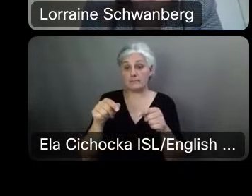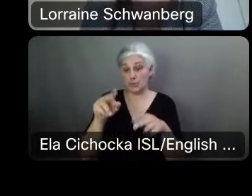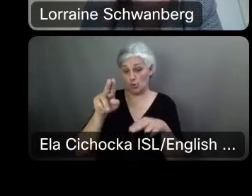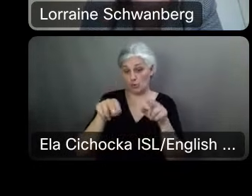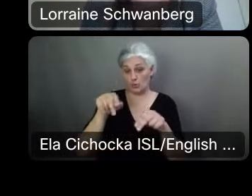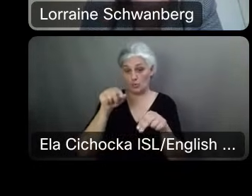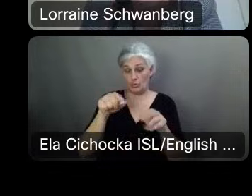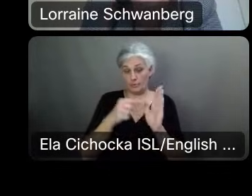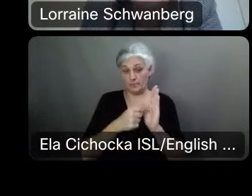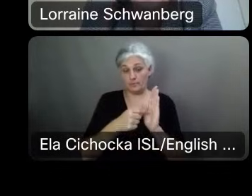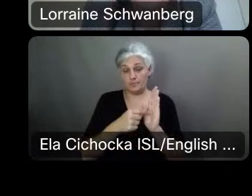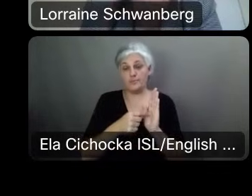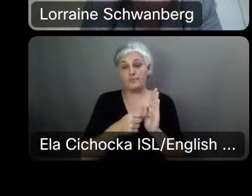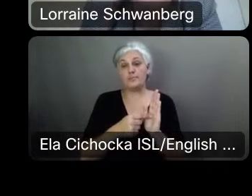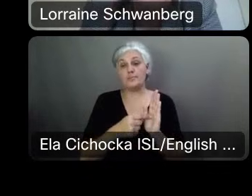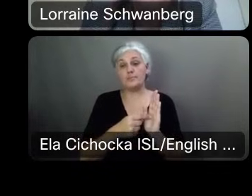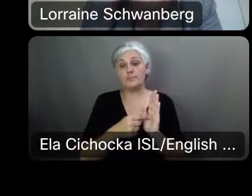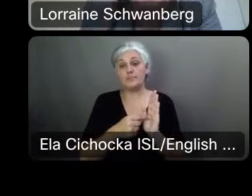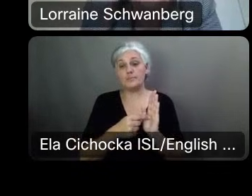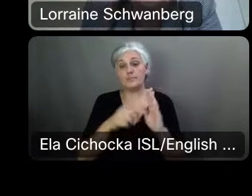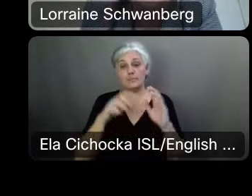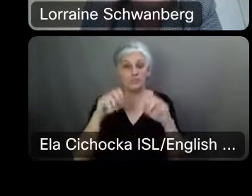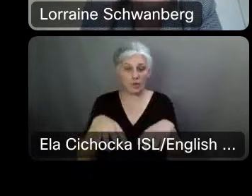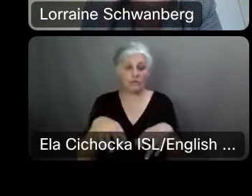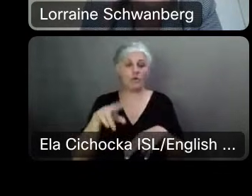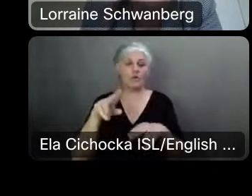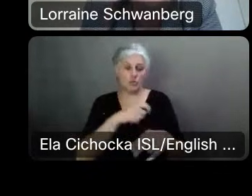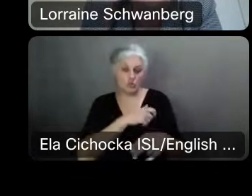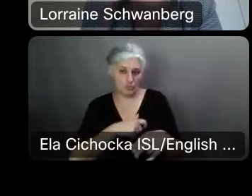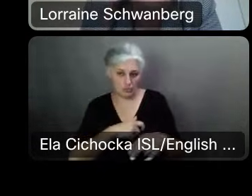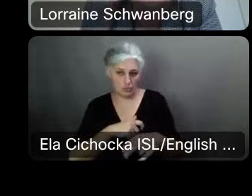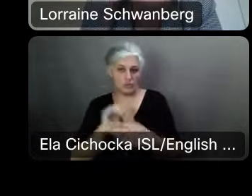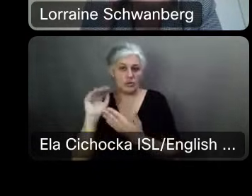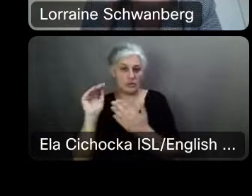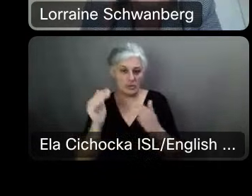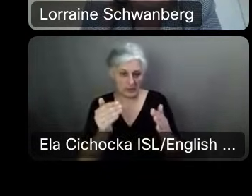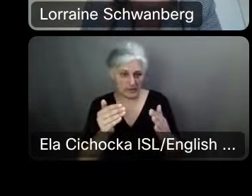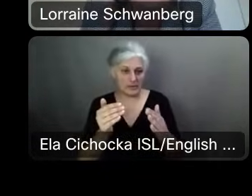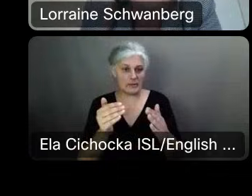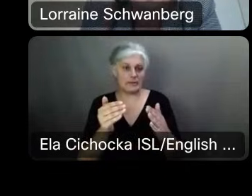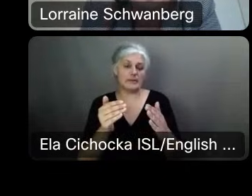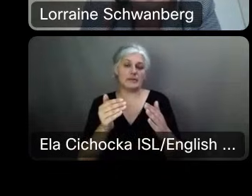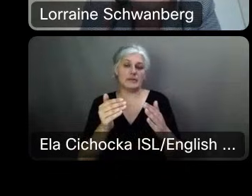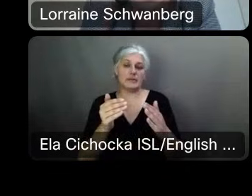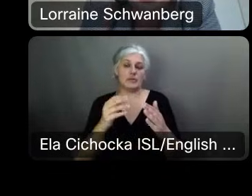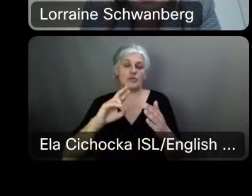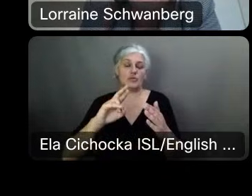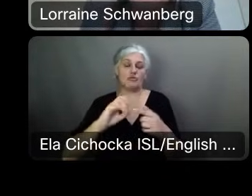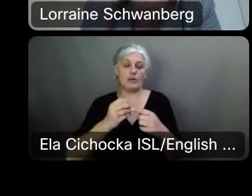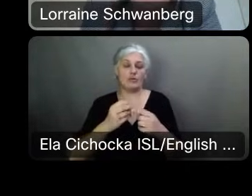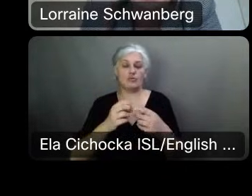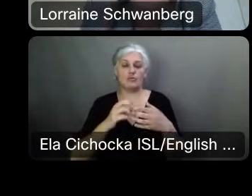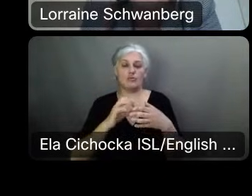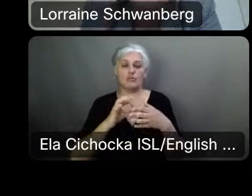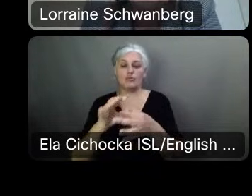is obviously there's some new roles introduced through Sláinte Care, and that we've tried to reference that throughout the policy, but